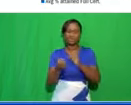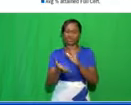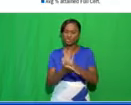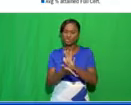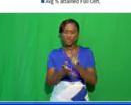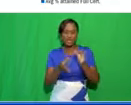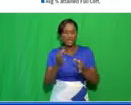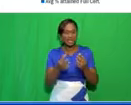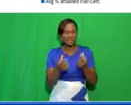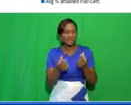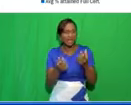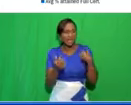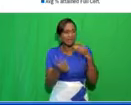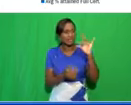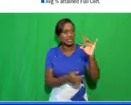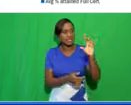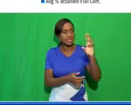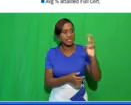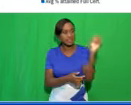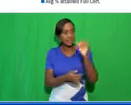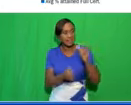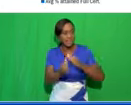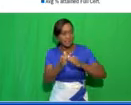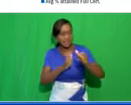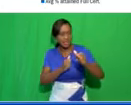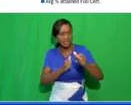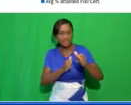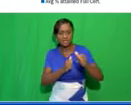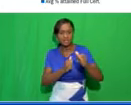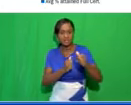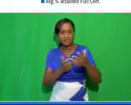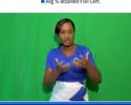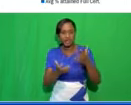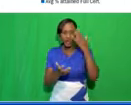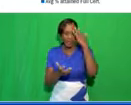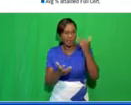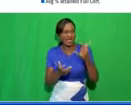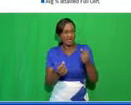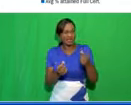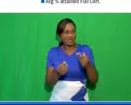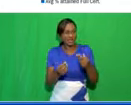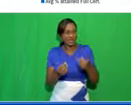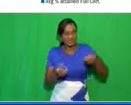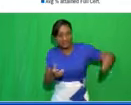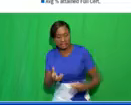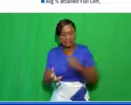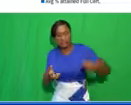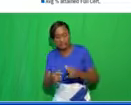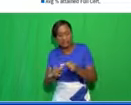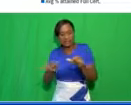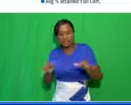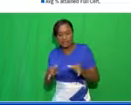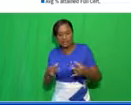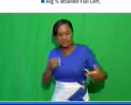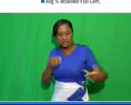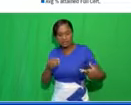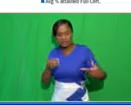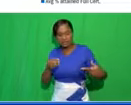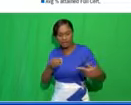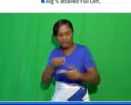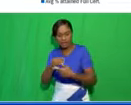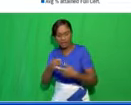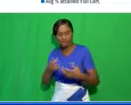doing 86%. That's like digging up your old yard to cut down your grass. So that was never our